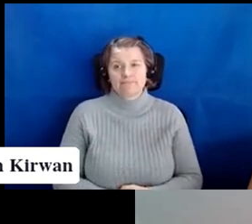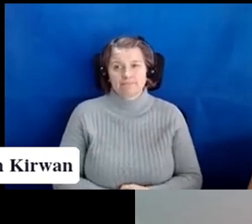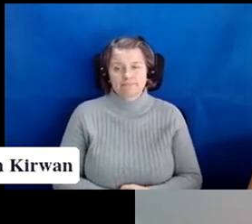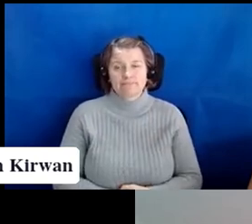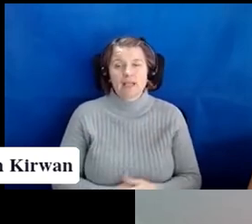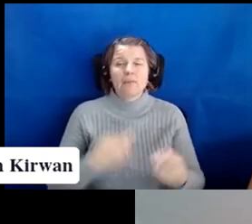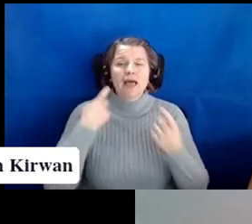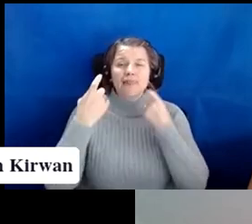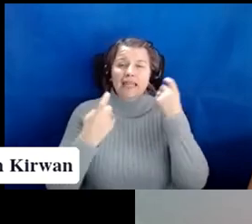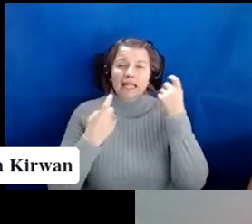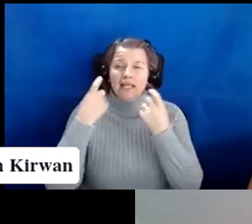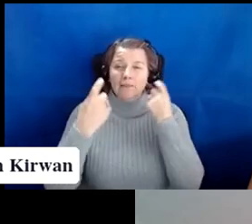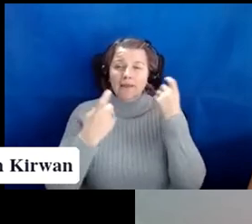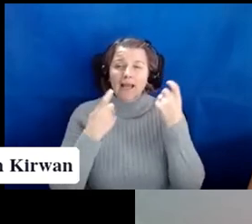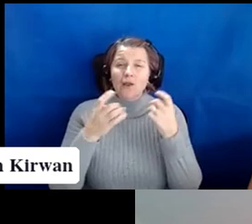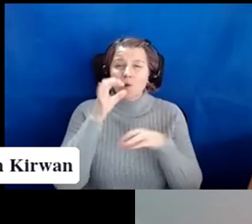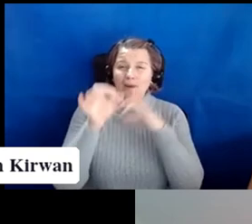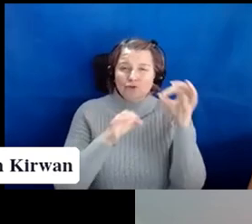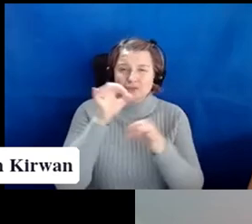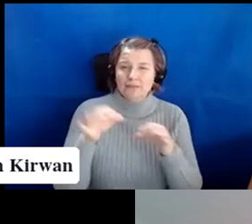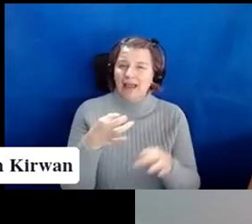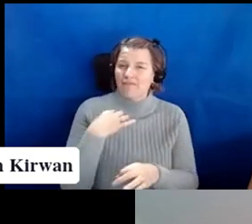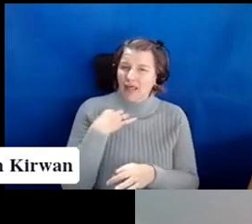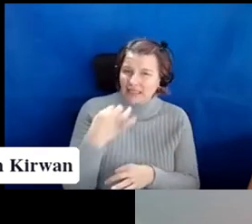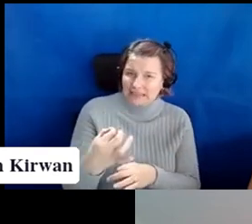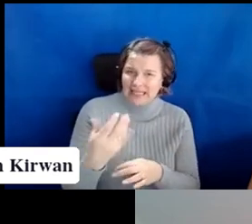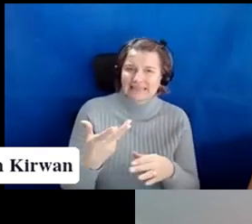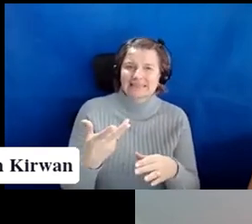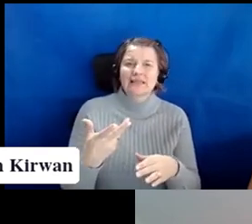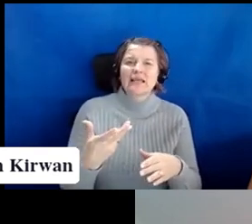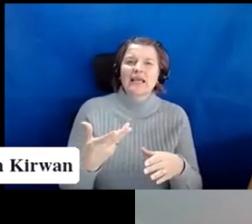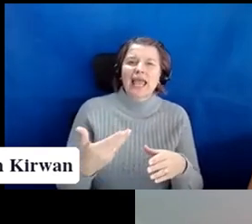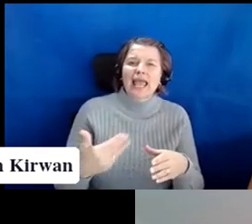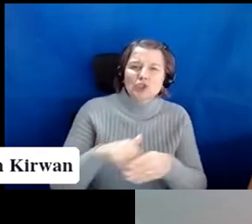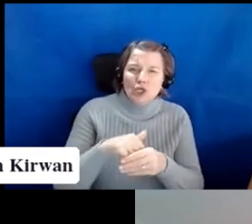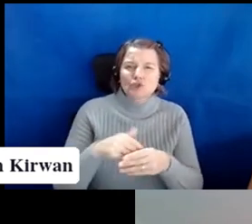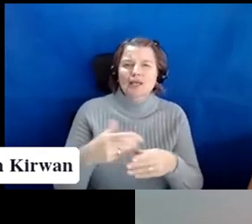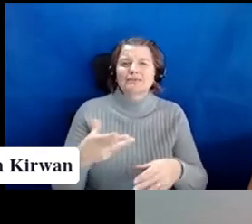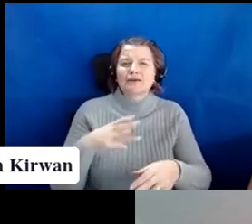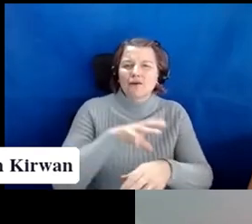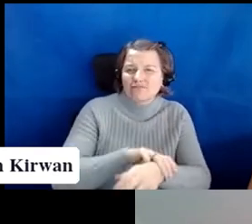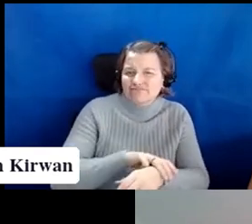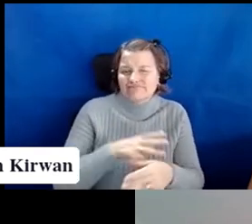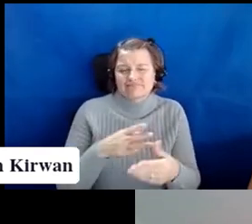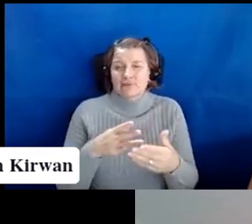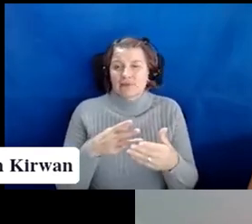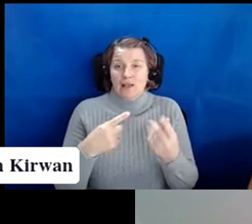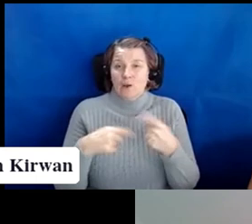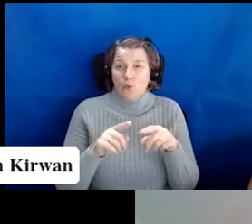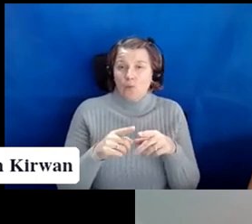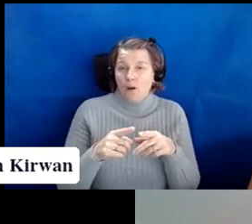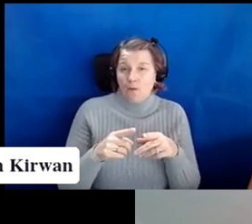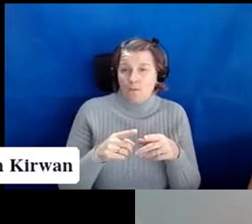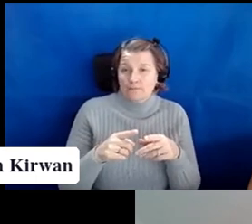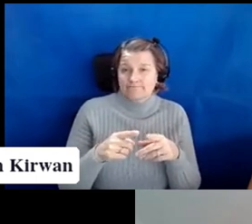Thinking about the questions around volunteers, internships, unpaid internships, and within creative and cultural skills, we won't